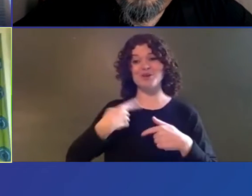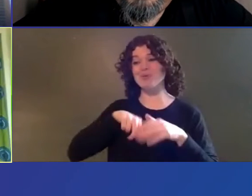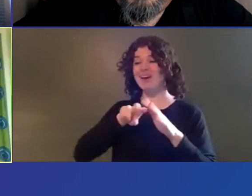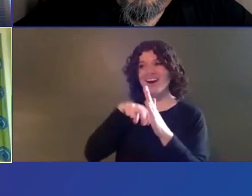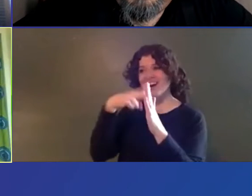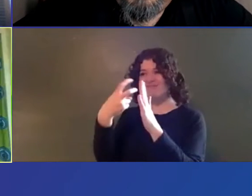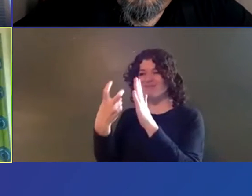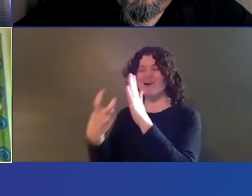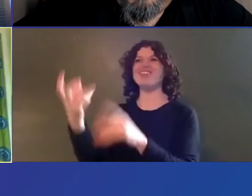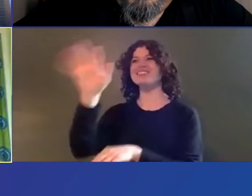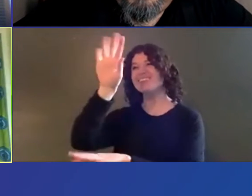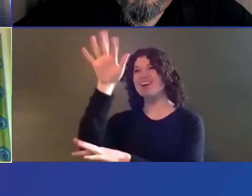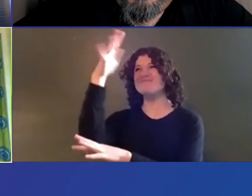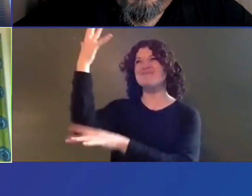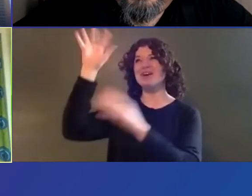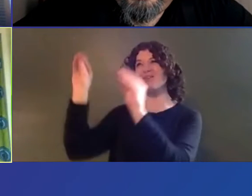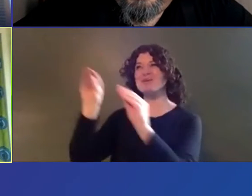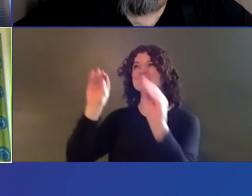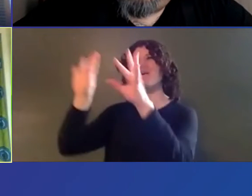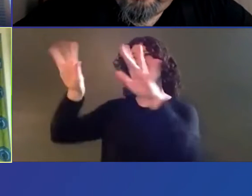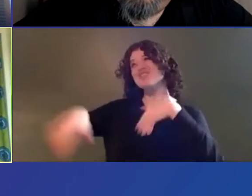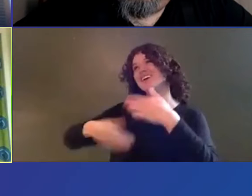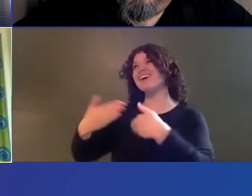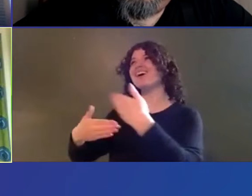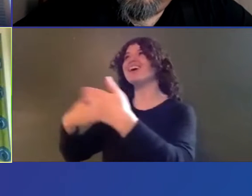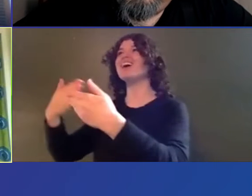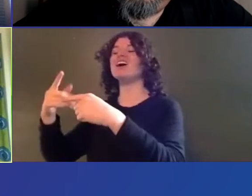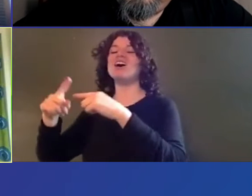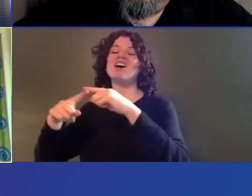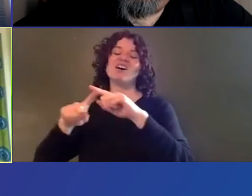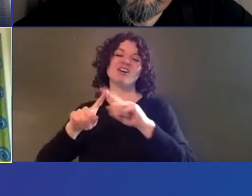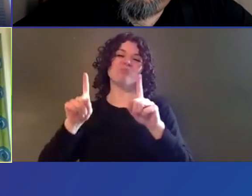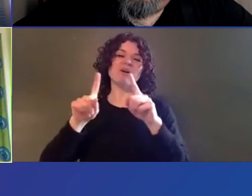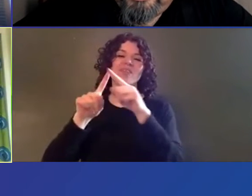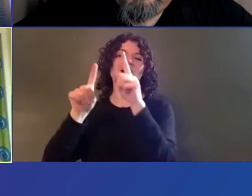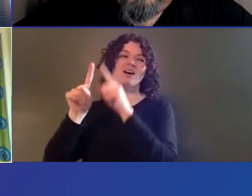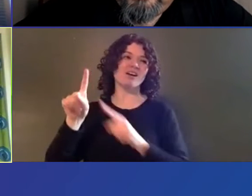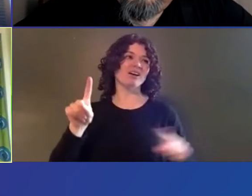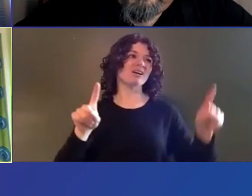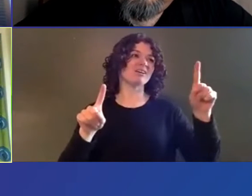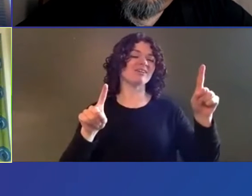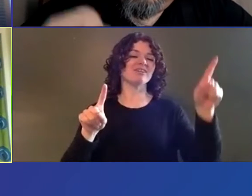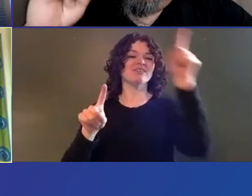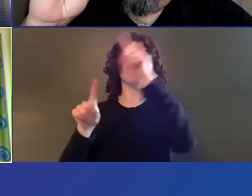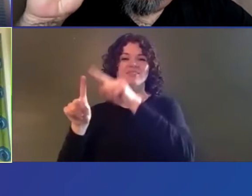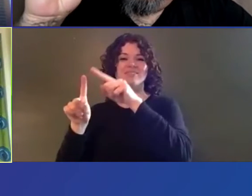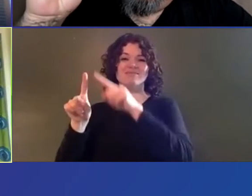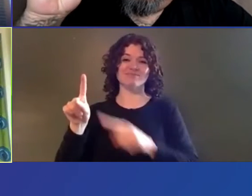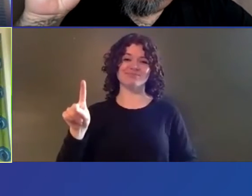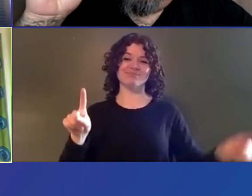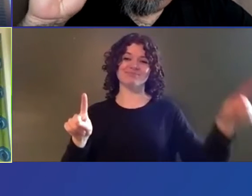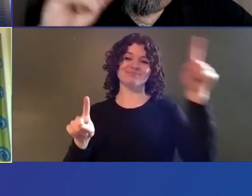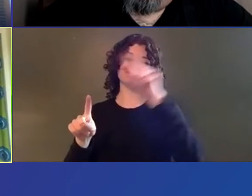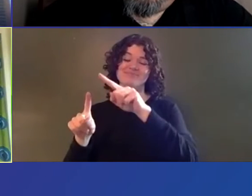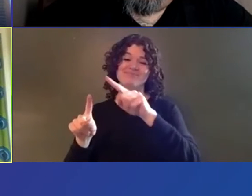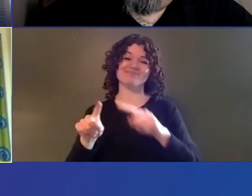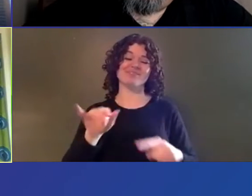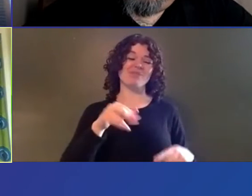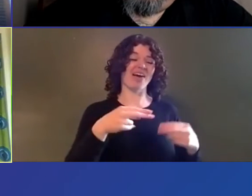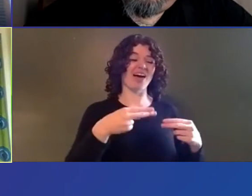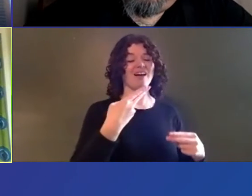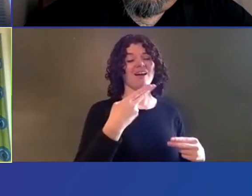But it's cyclical. Right. And so, yes. Real talk, the hustle puzzle is a thing.